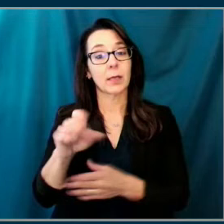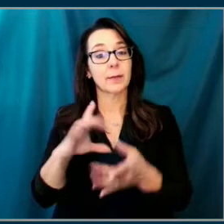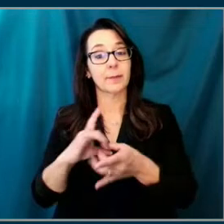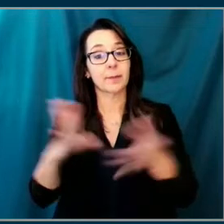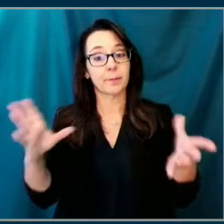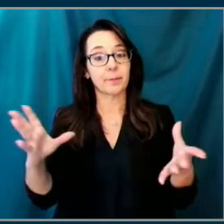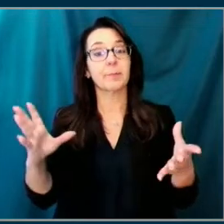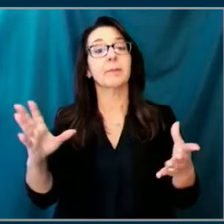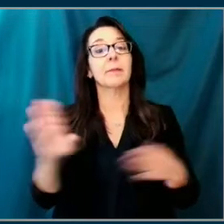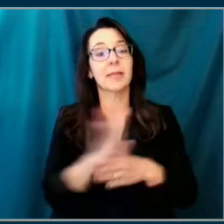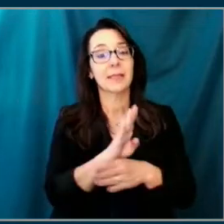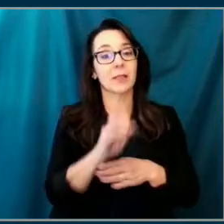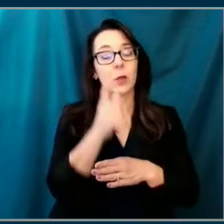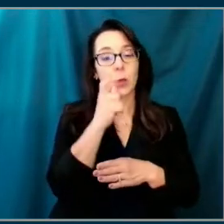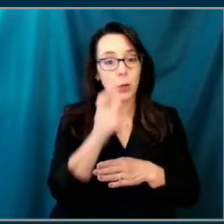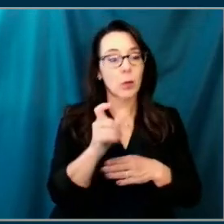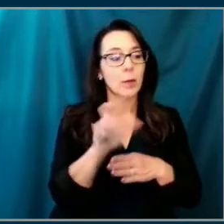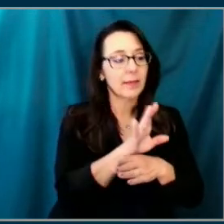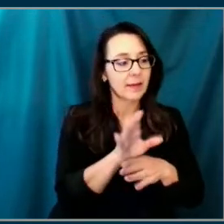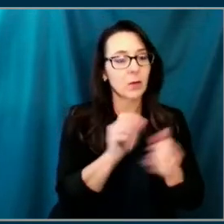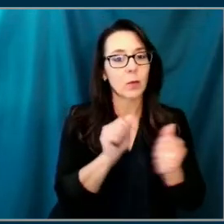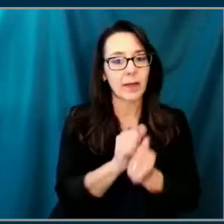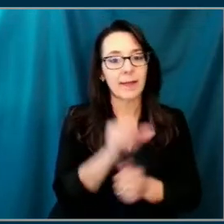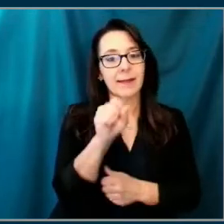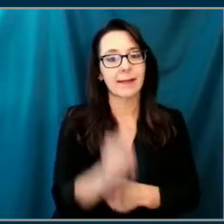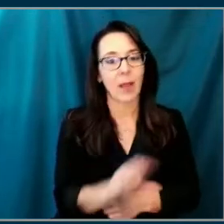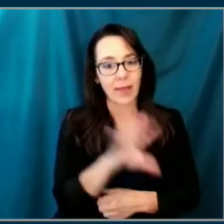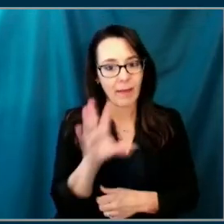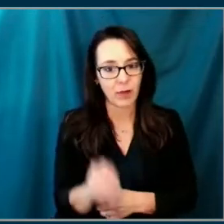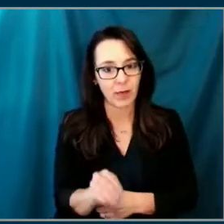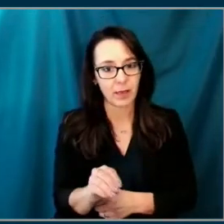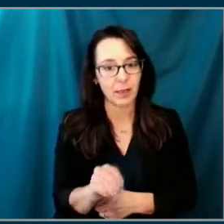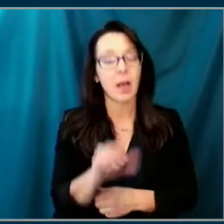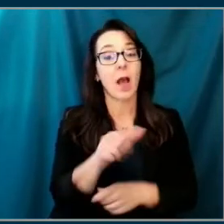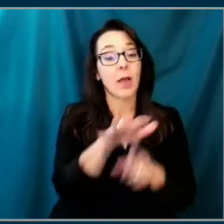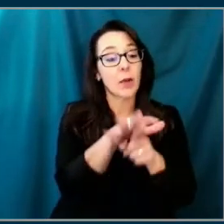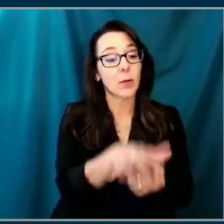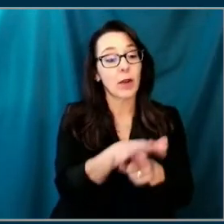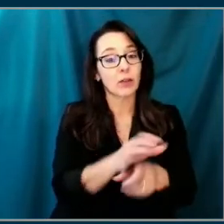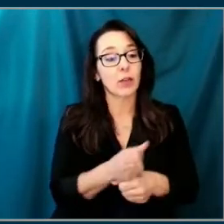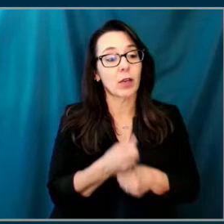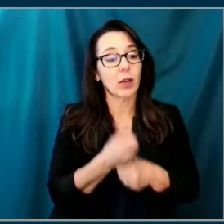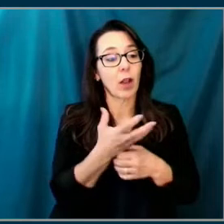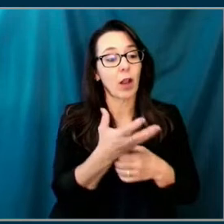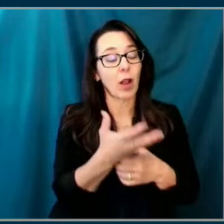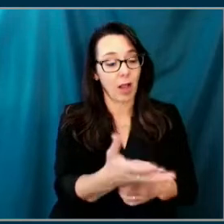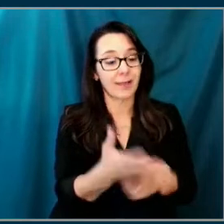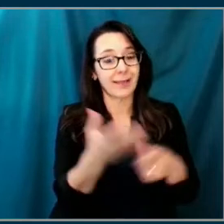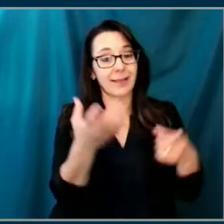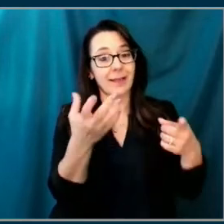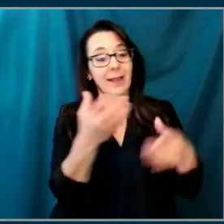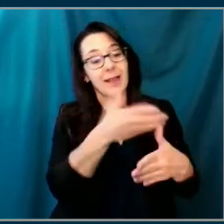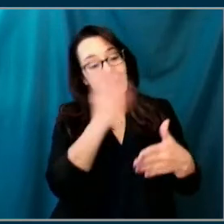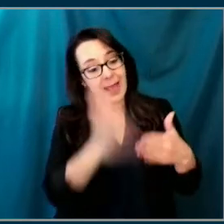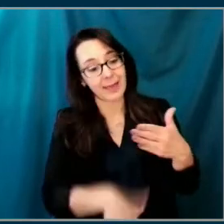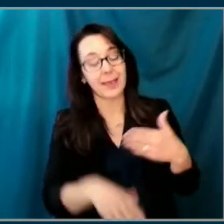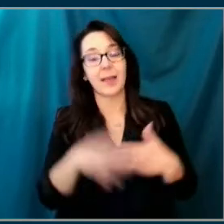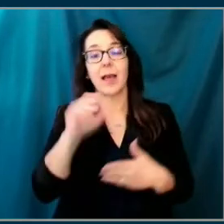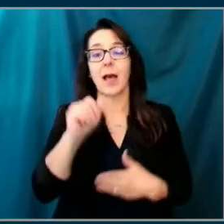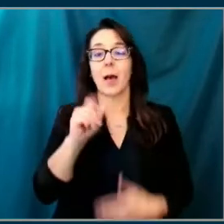Africa, and many other forms of pressures were soon brought to bear that ultimately ended the apartheid